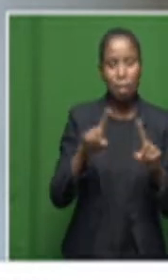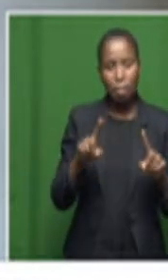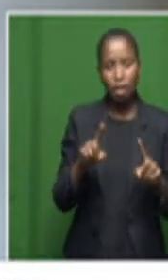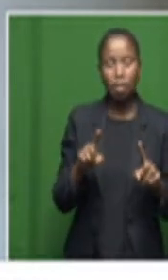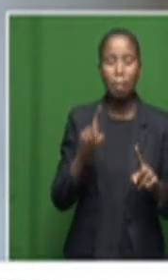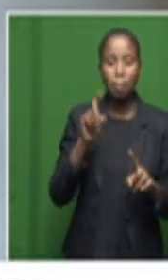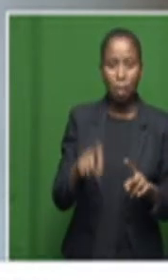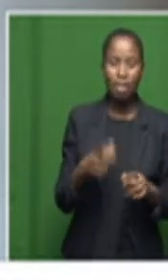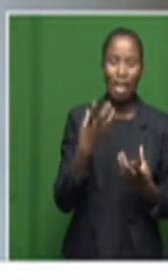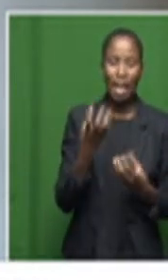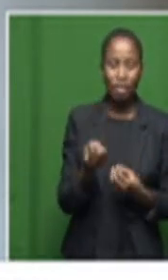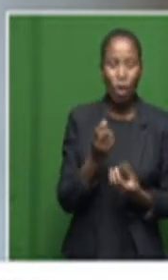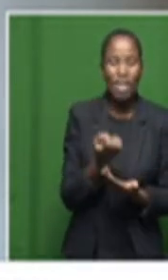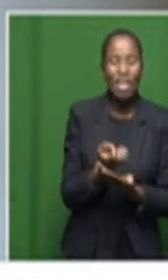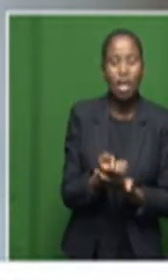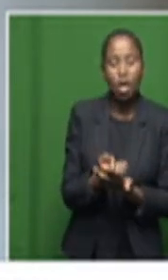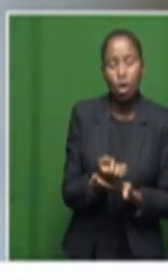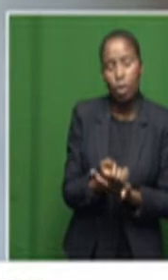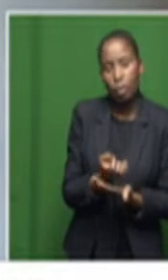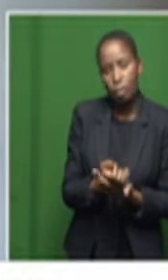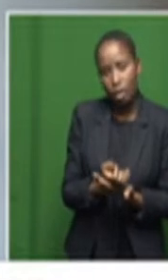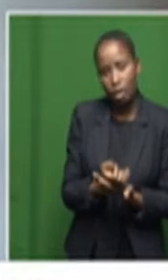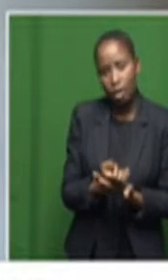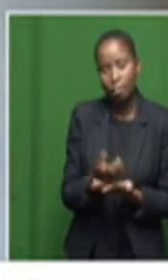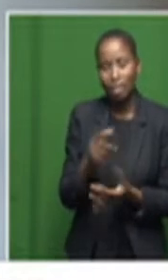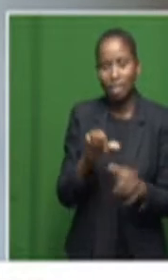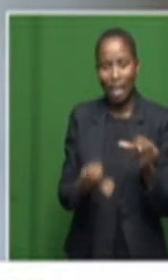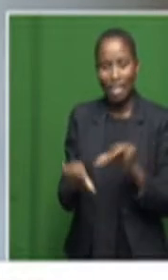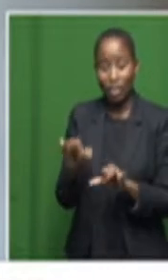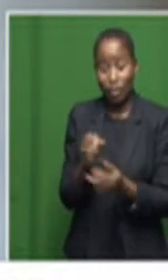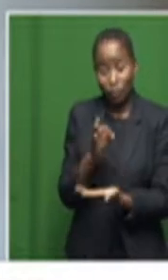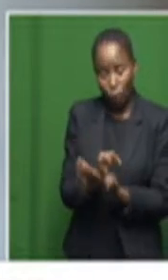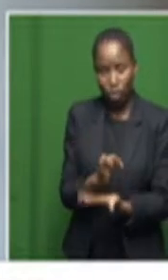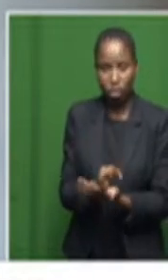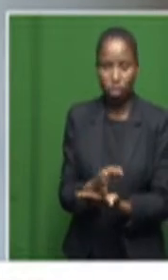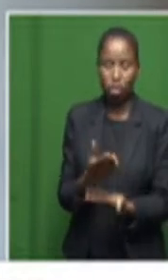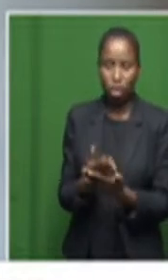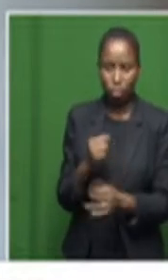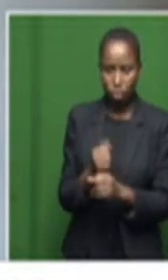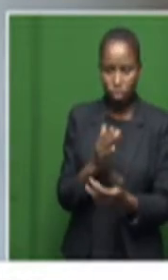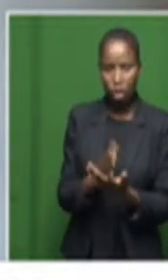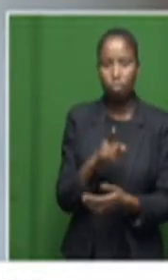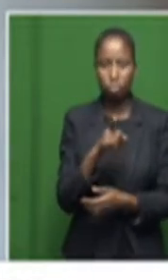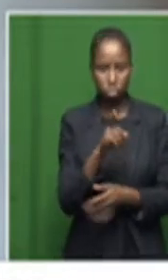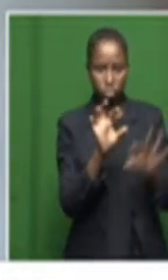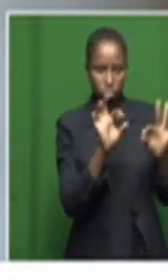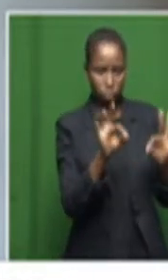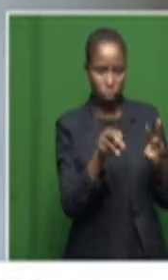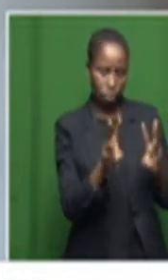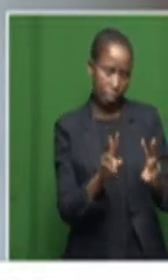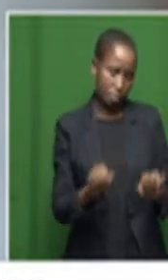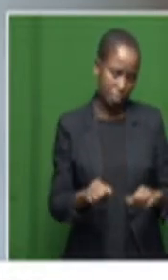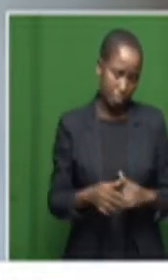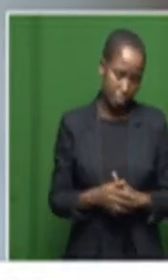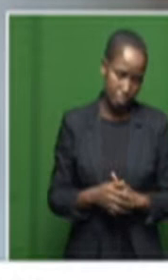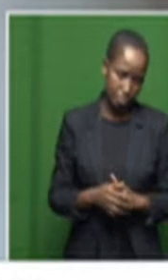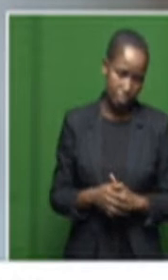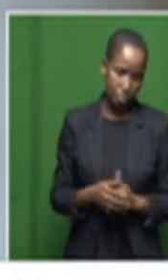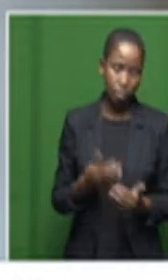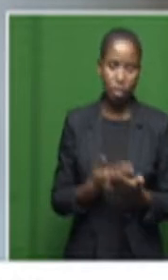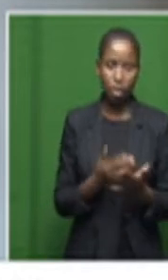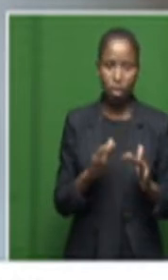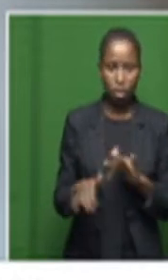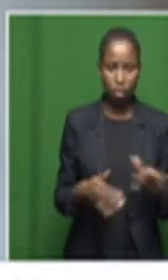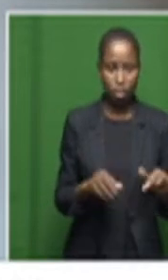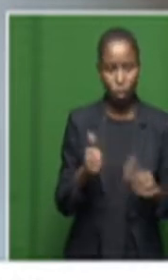the economic and the scientific facts to make sure that that is the most effective way to do it. Let me leave other